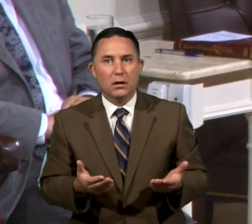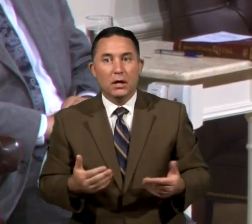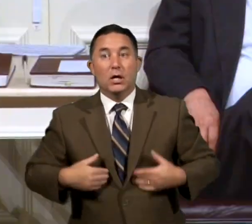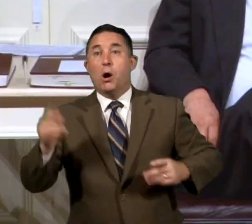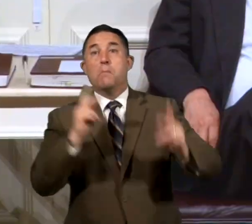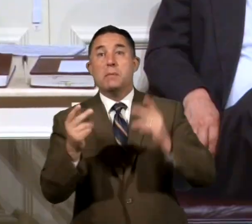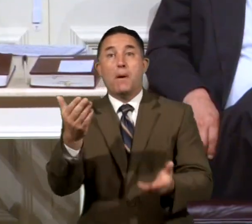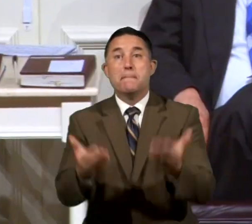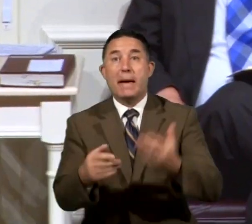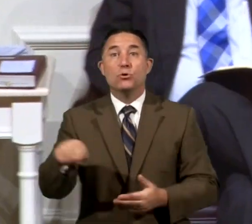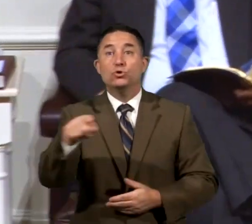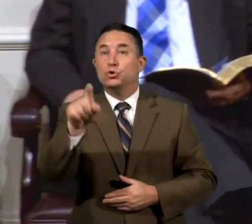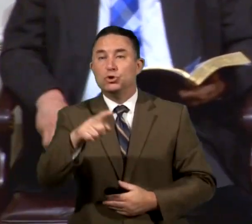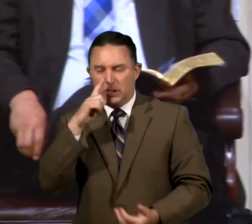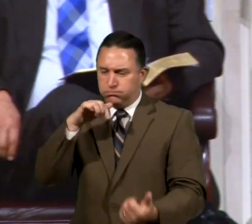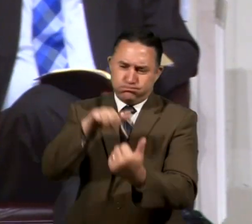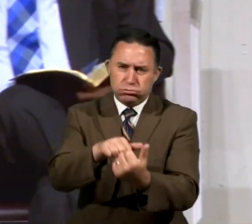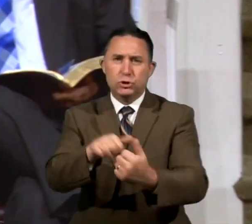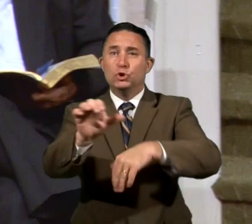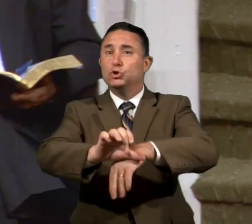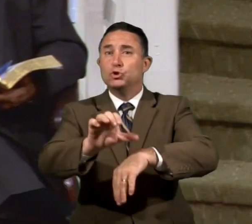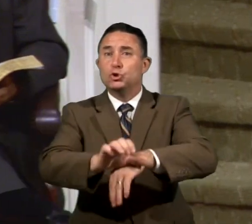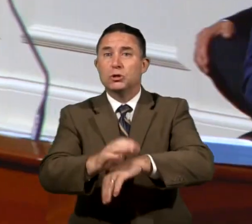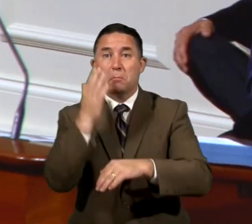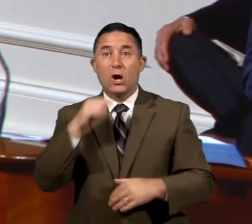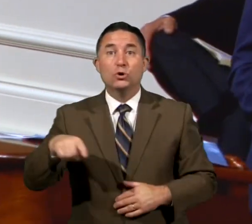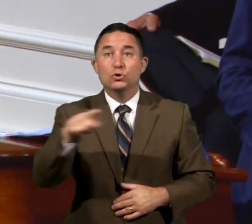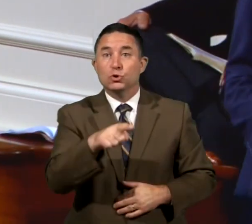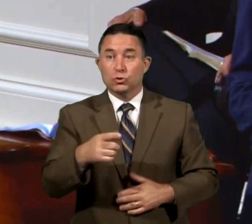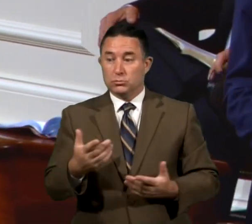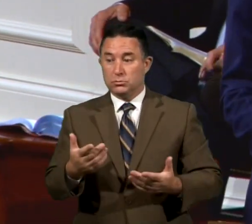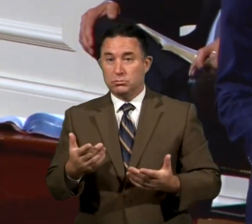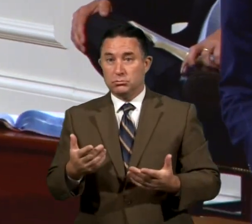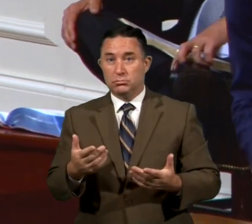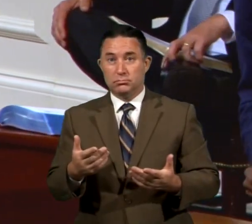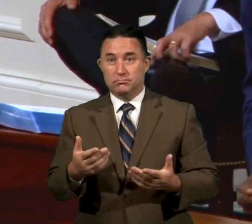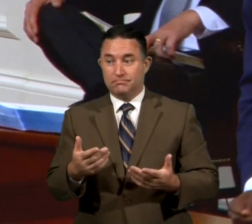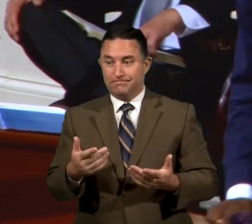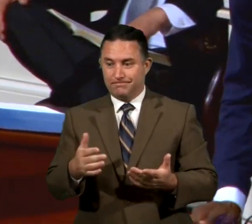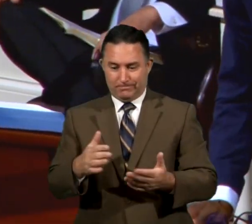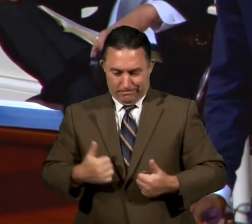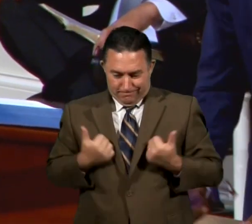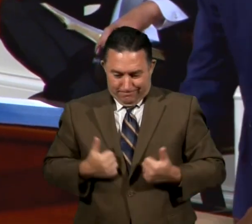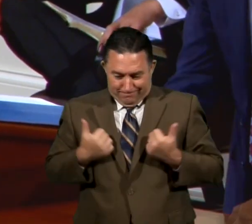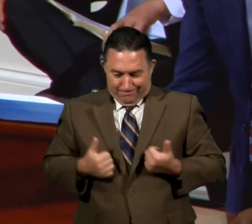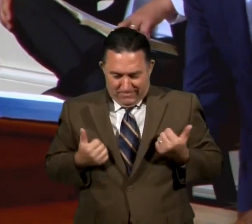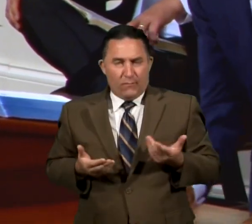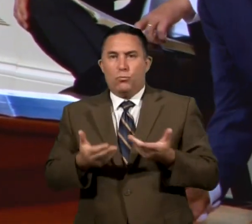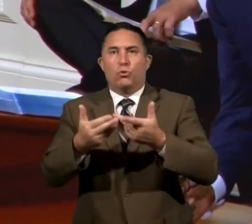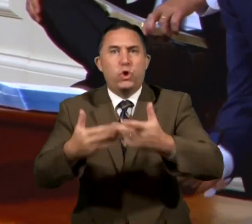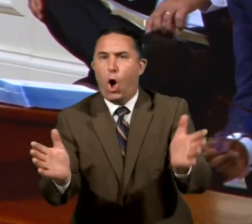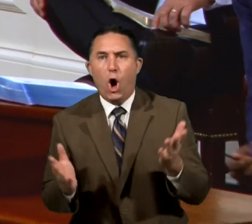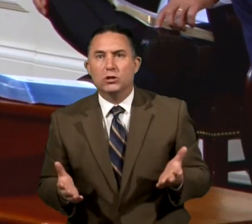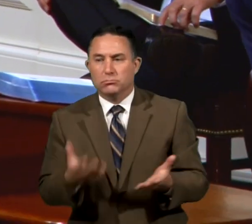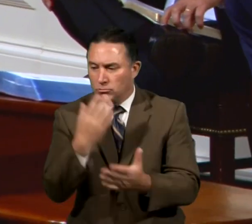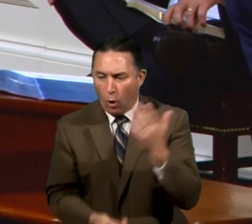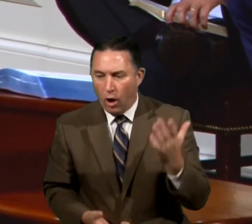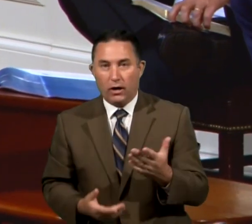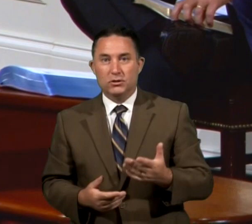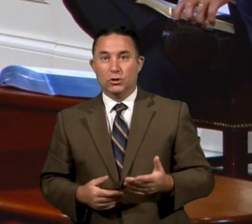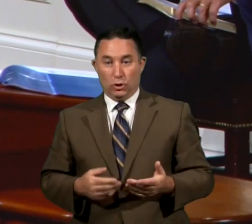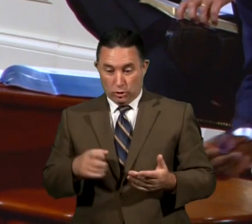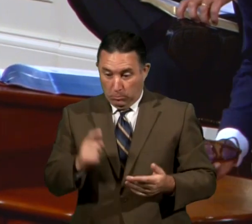Young people, perhaps you shouldn't go to sleep at church because you'll lose your vitality, the life that God gave you to use for